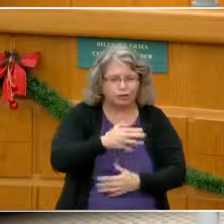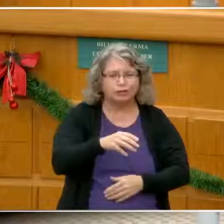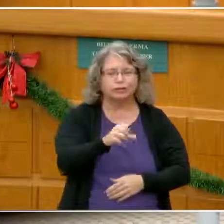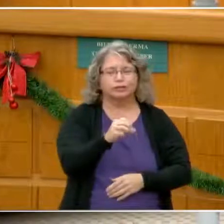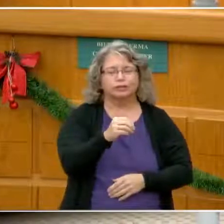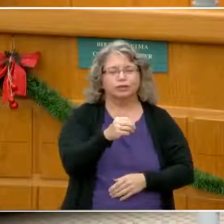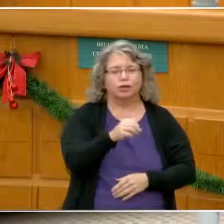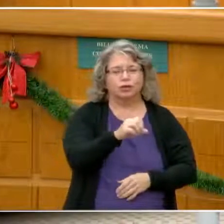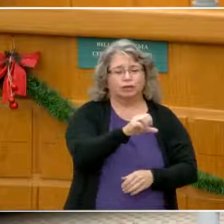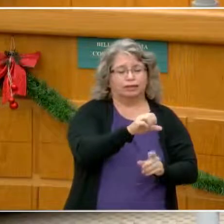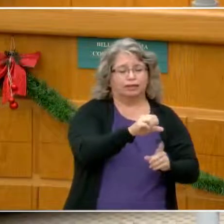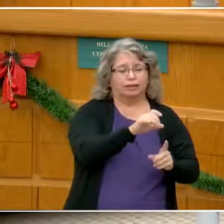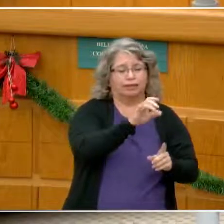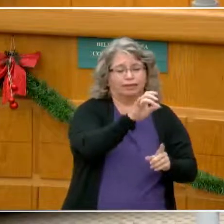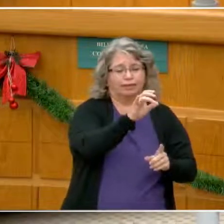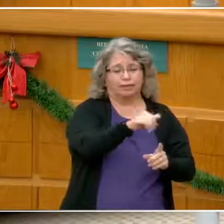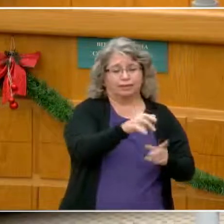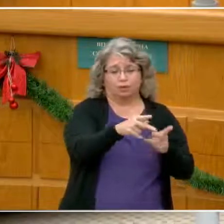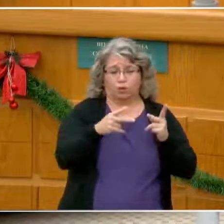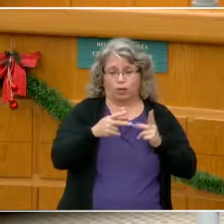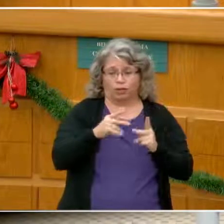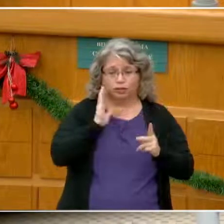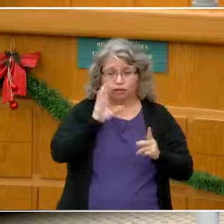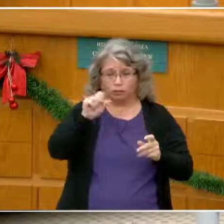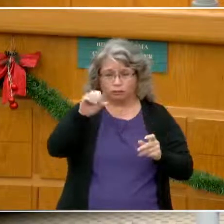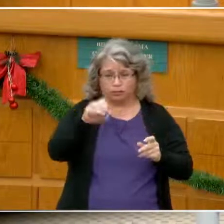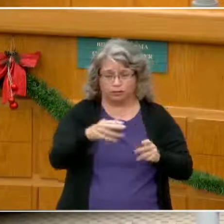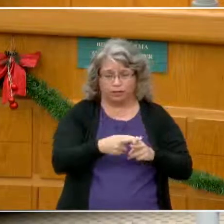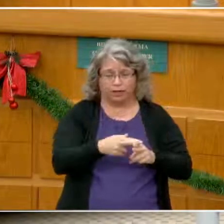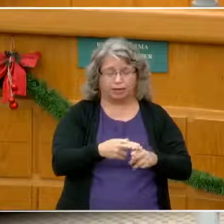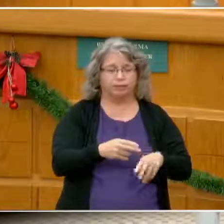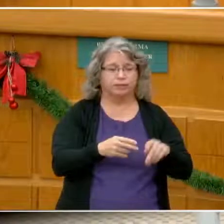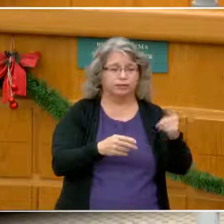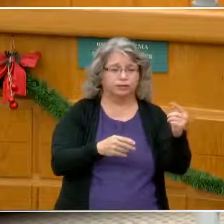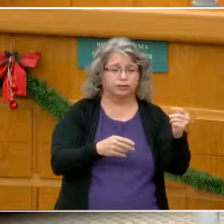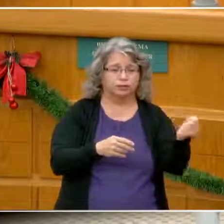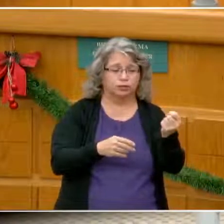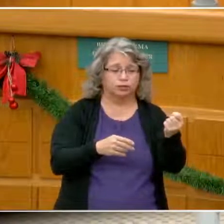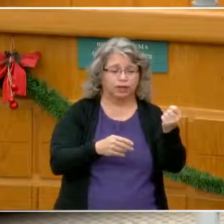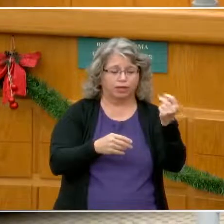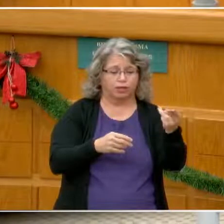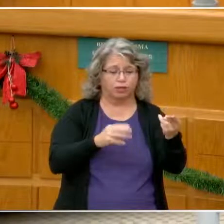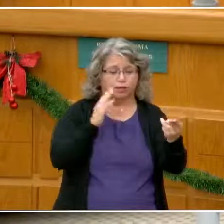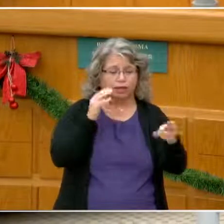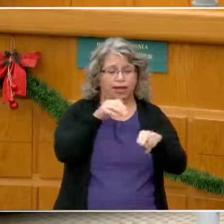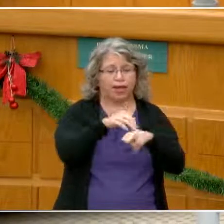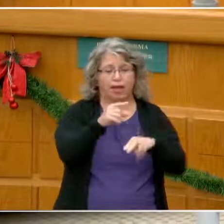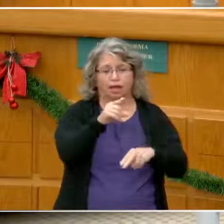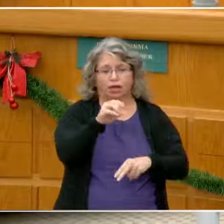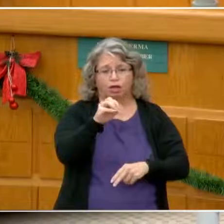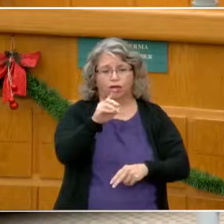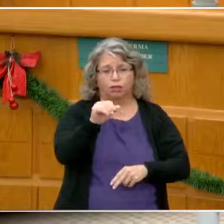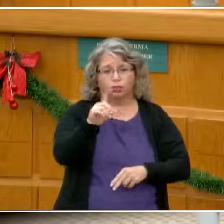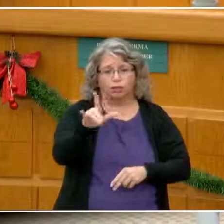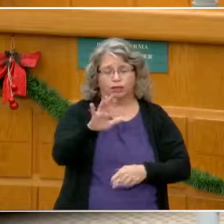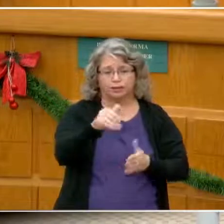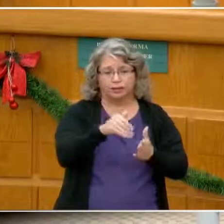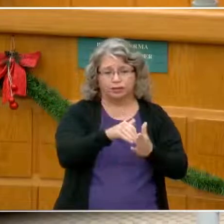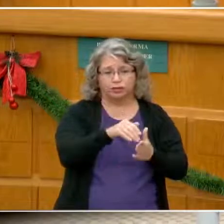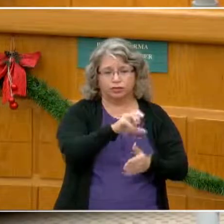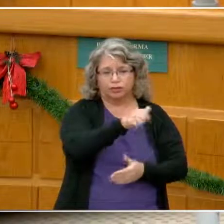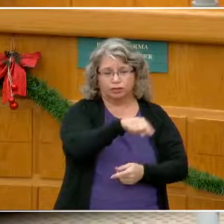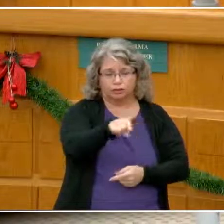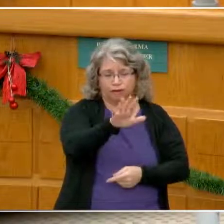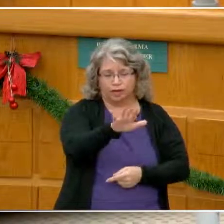from 10 to 5 at these locations. Tuesday and Thursday will be at the Goodwill Clearance Store on Ayers. and